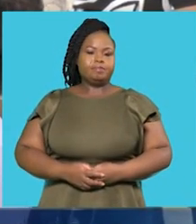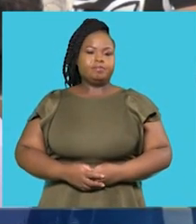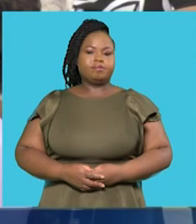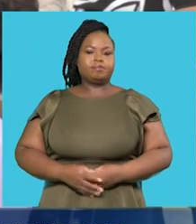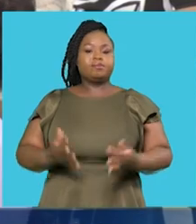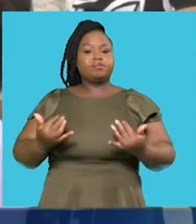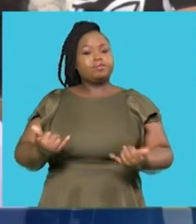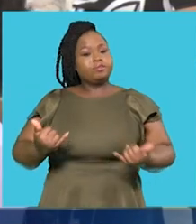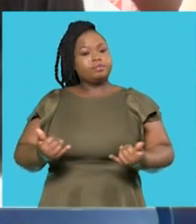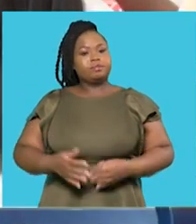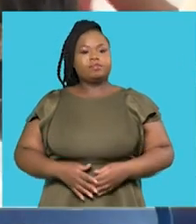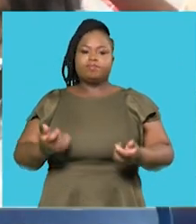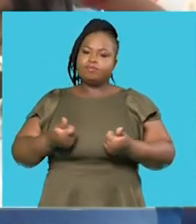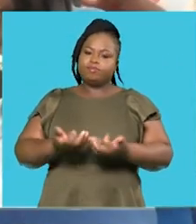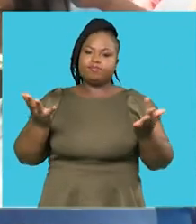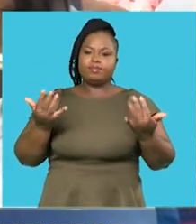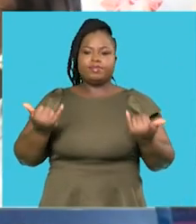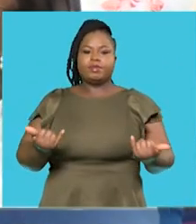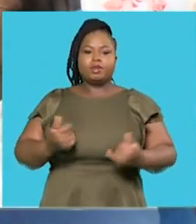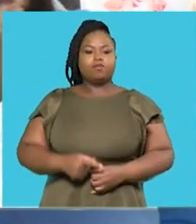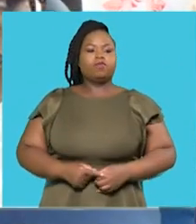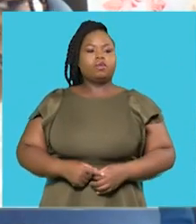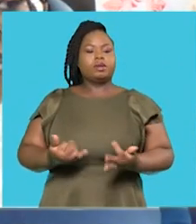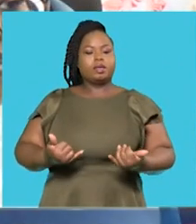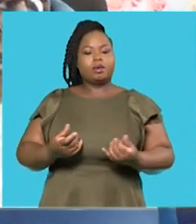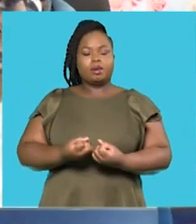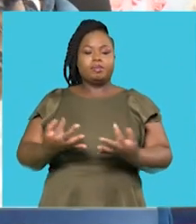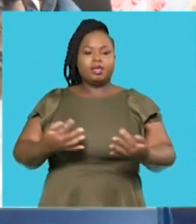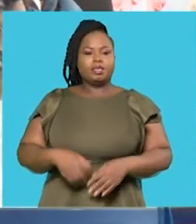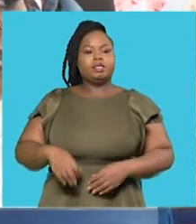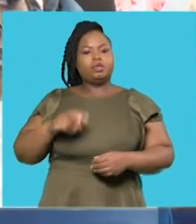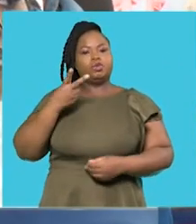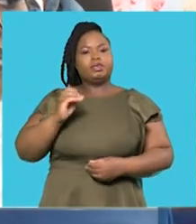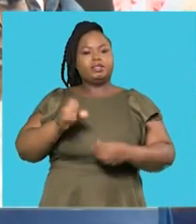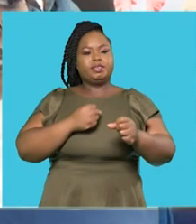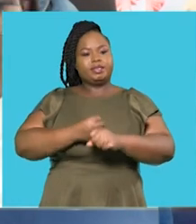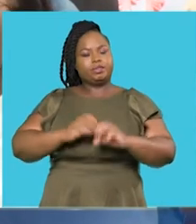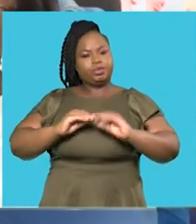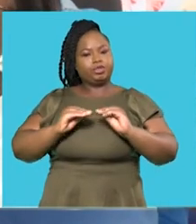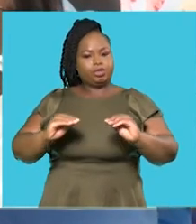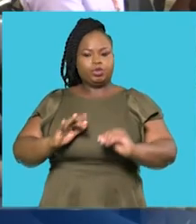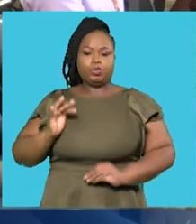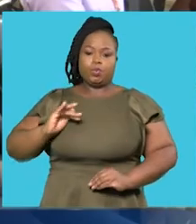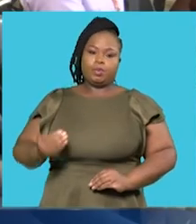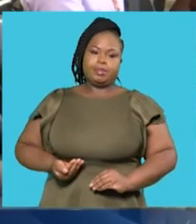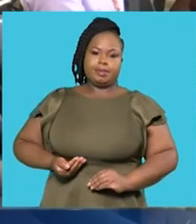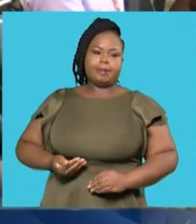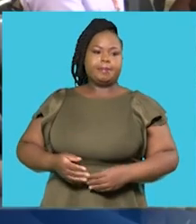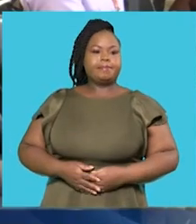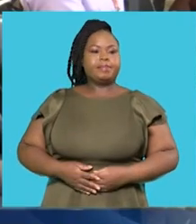Ebutsheni banamhlanje liphehlelele iphulo lenyanga ezili-12 lokuqeqesha iqela labasetyhini